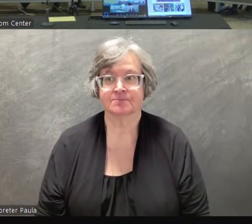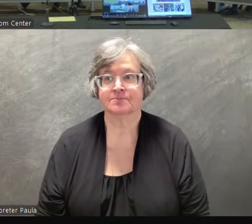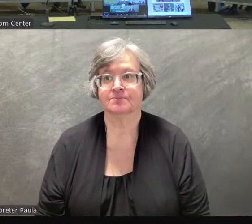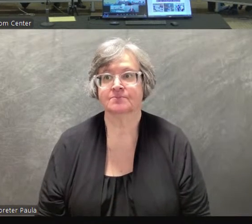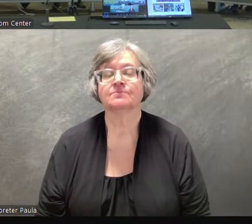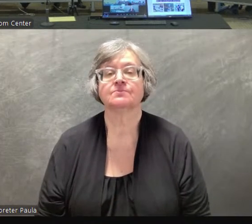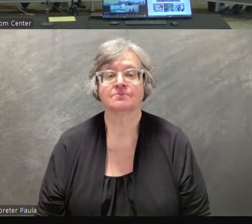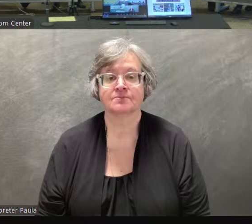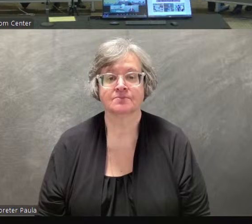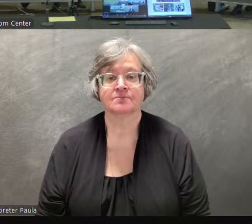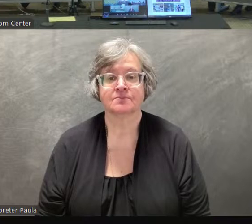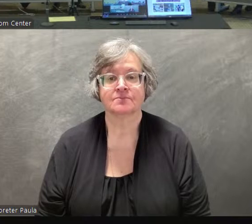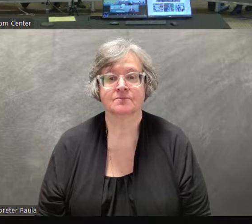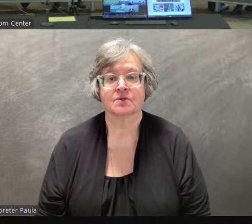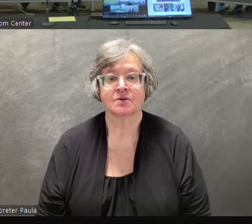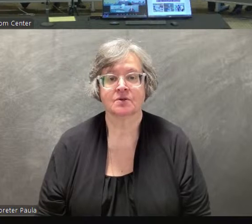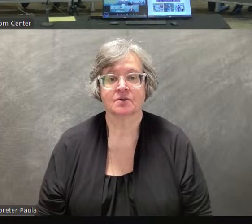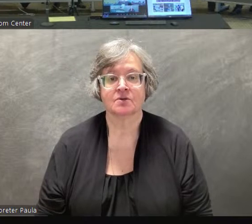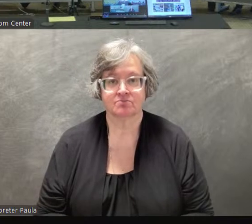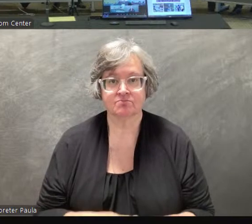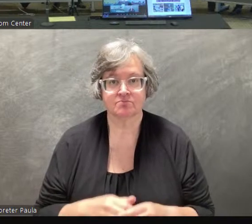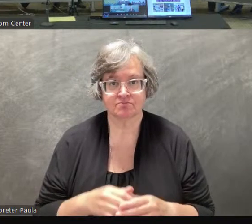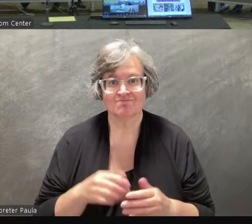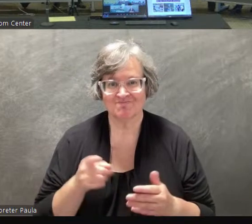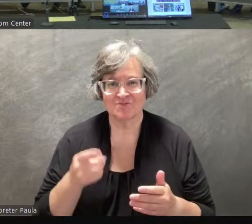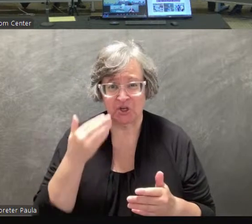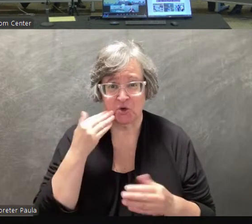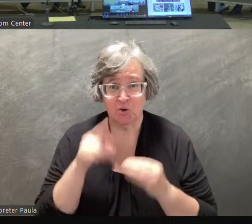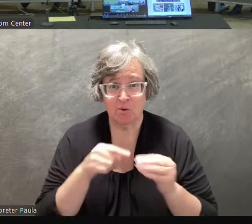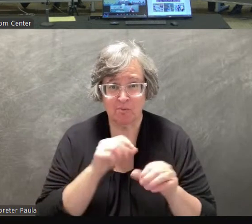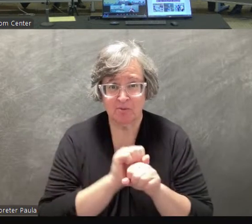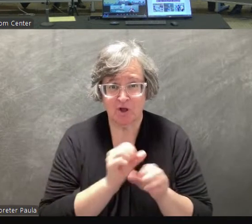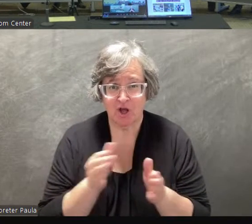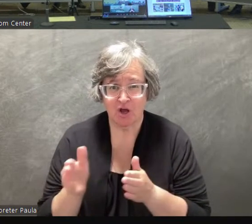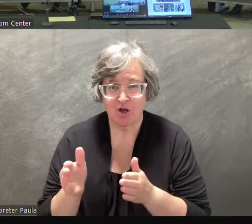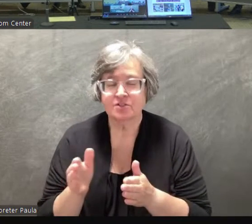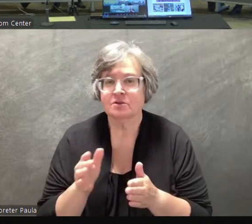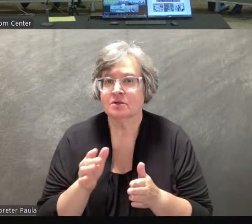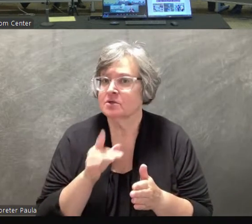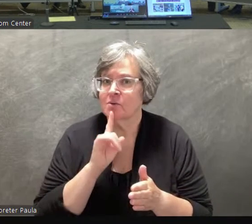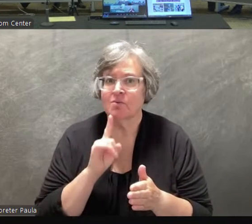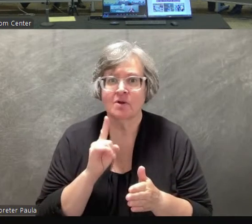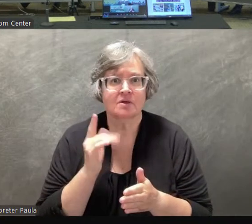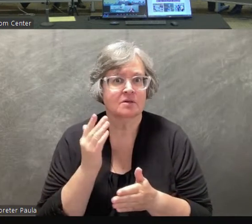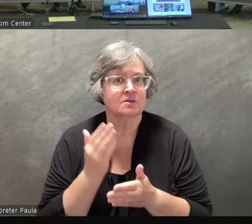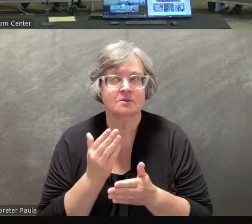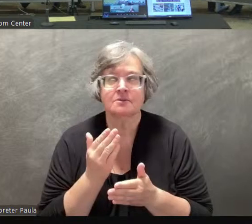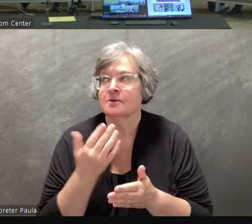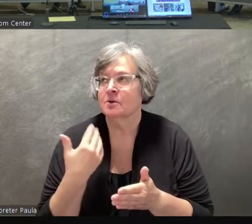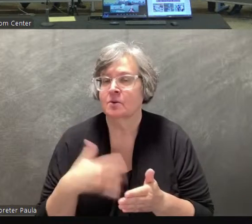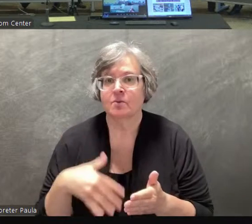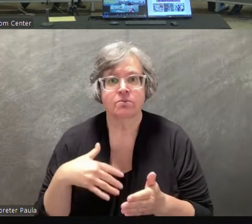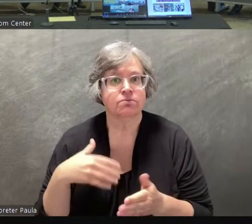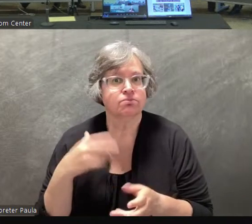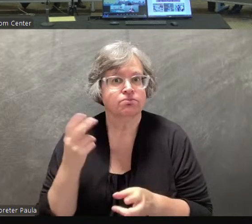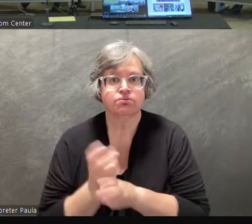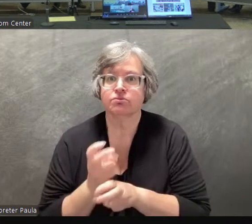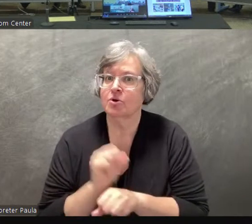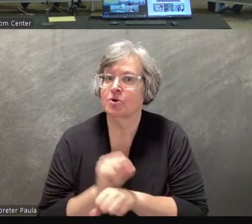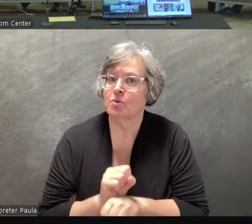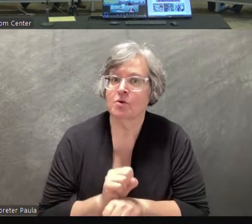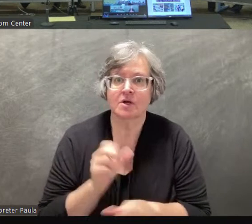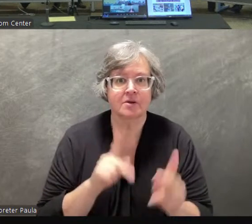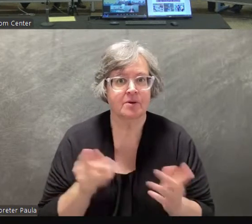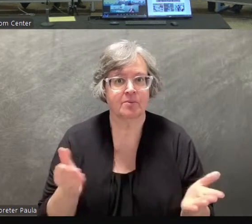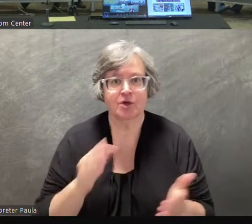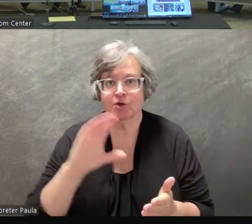The employees that I'm referencing, as you are very much aware, are some of the hardest working people in Chicago. And I would